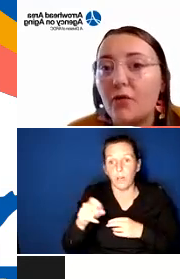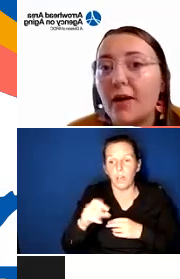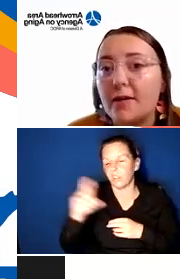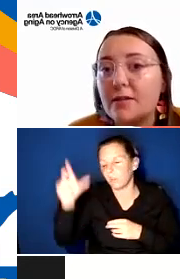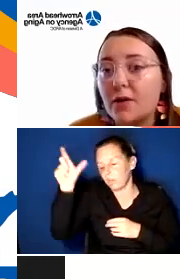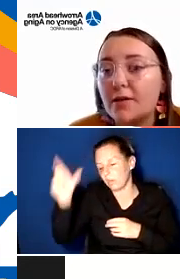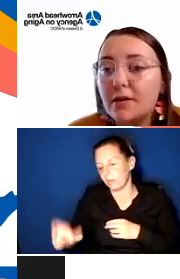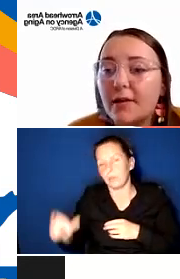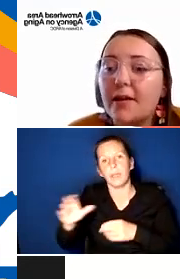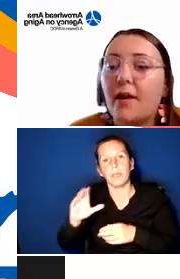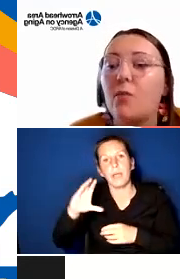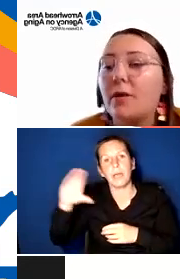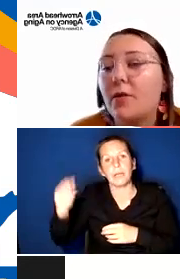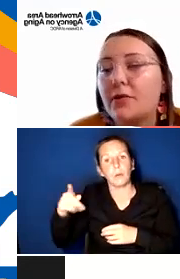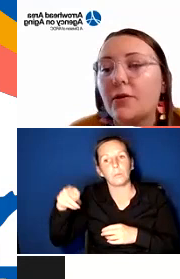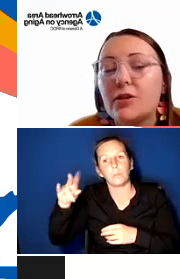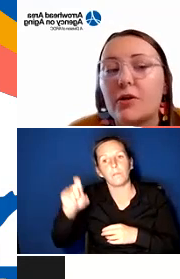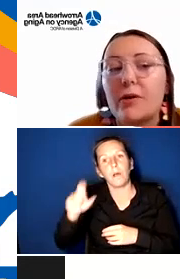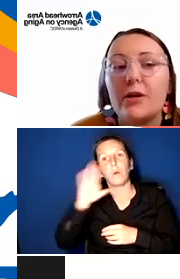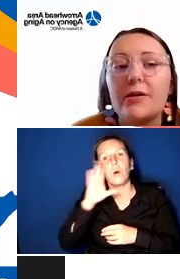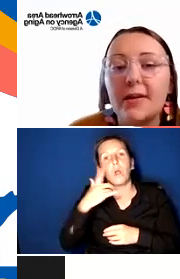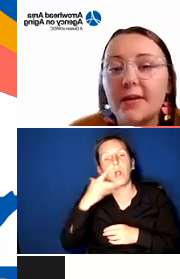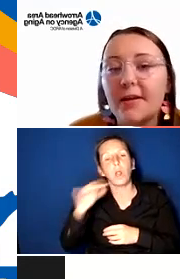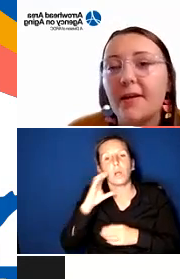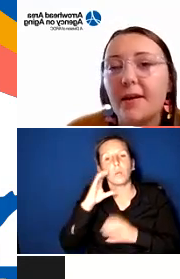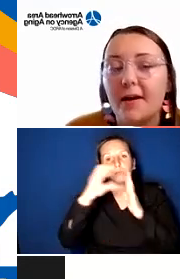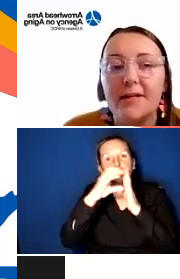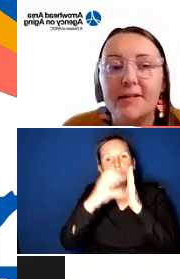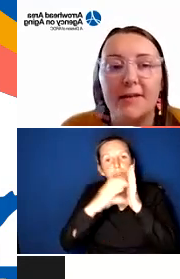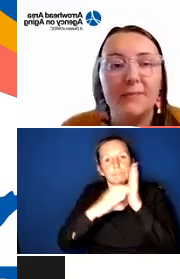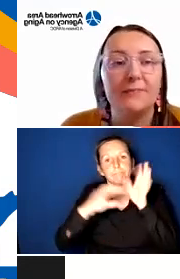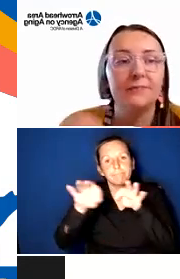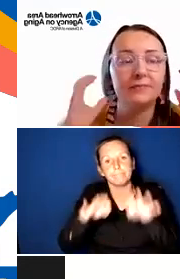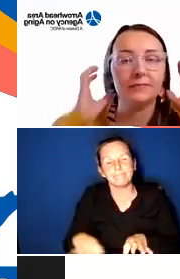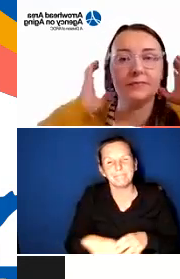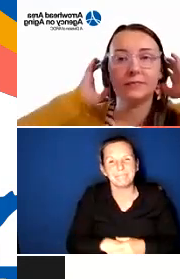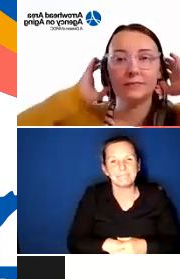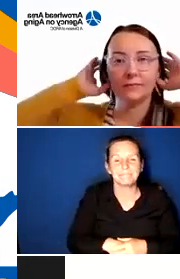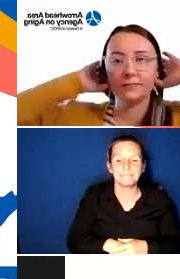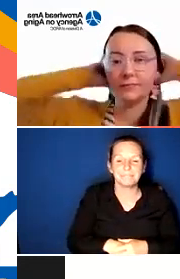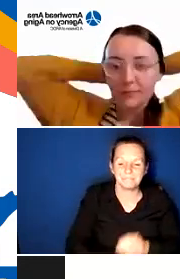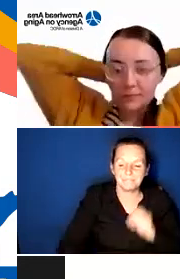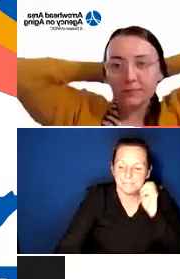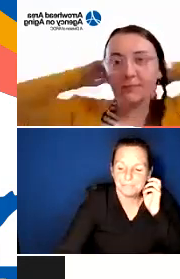county profile is going to look like, and we'll be going through it chunk by chunk. Next slide.